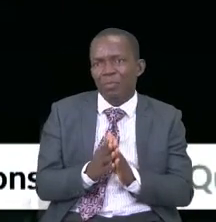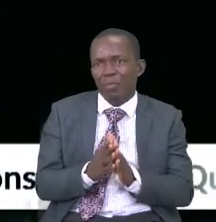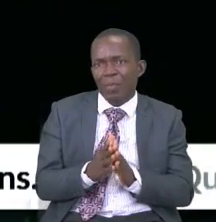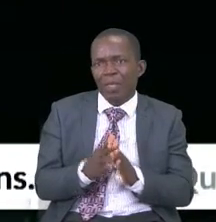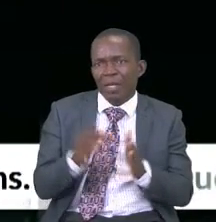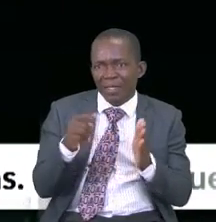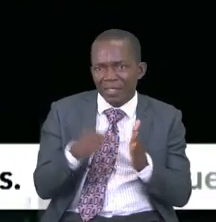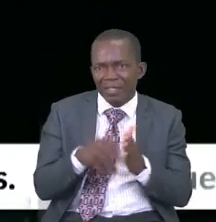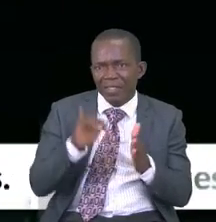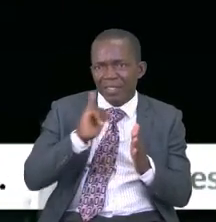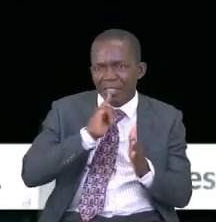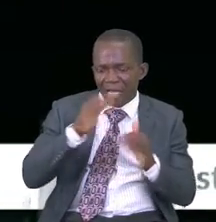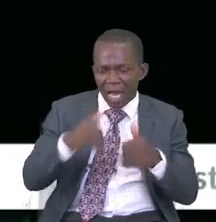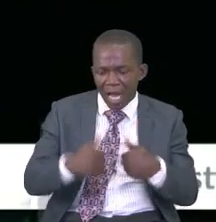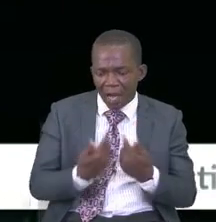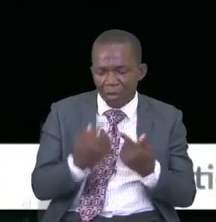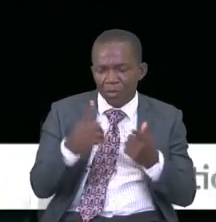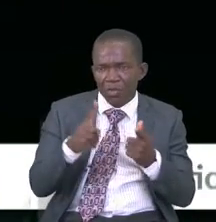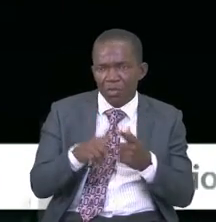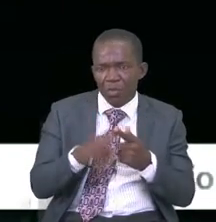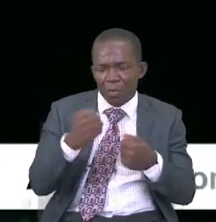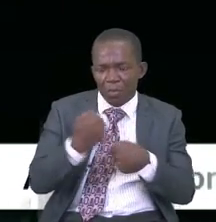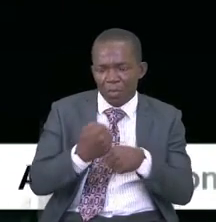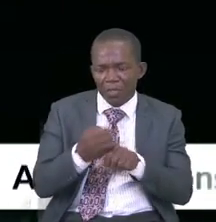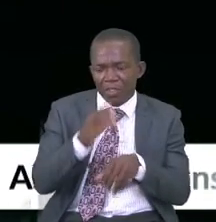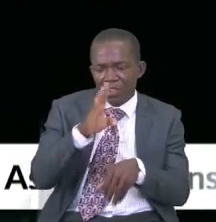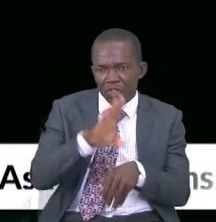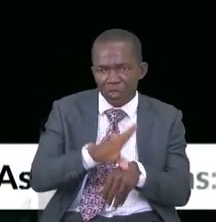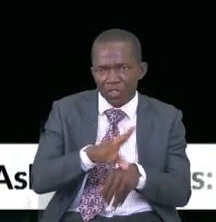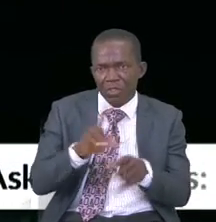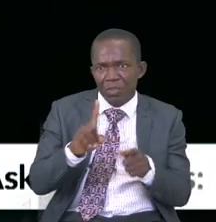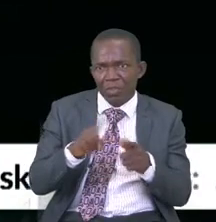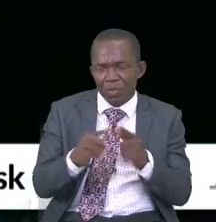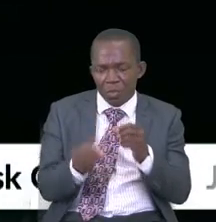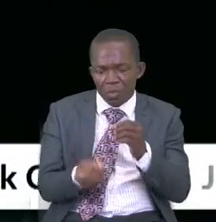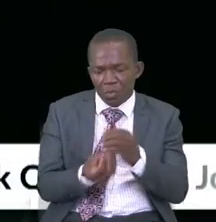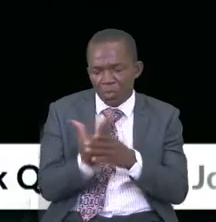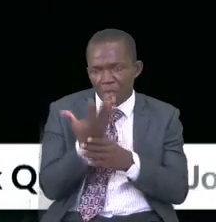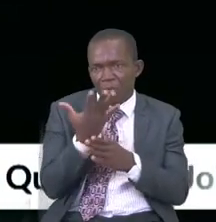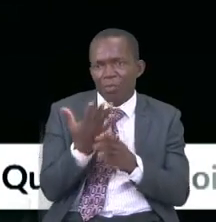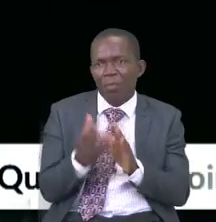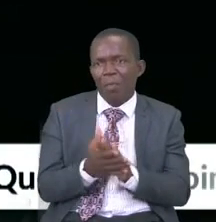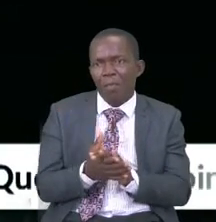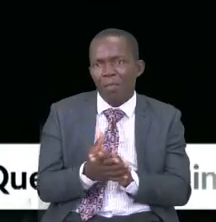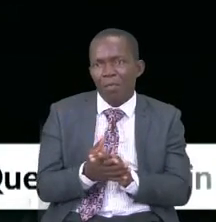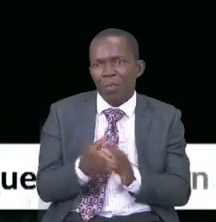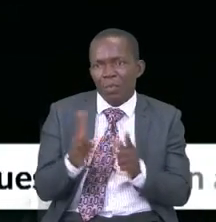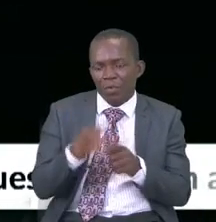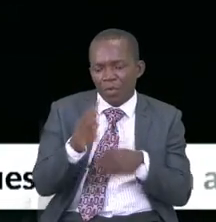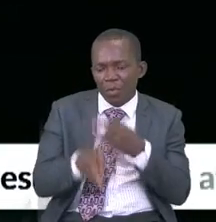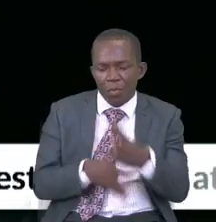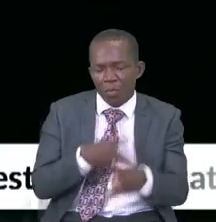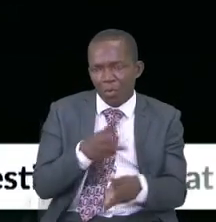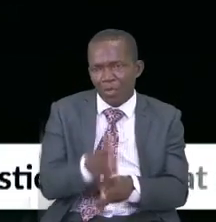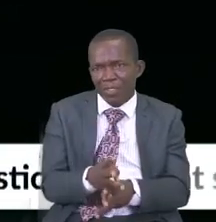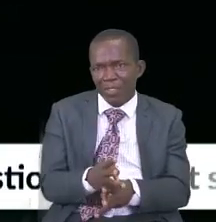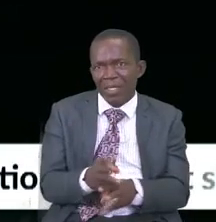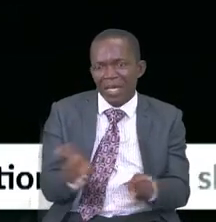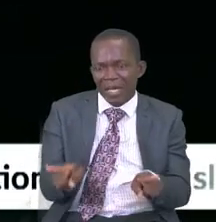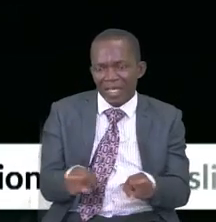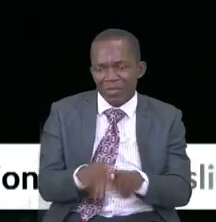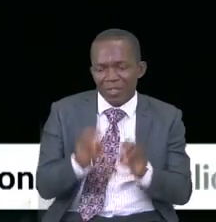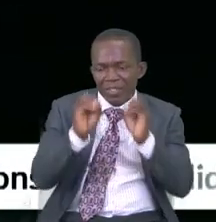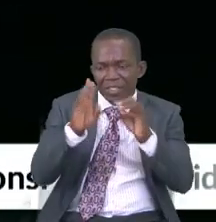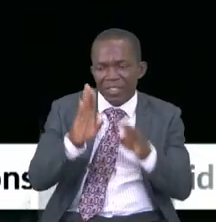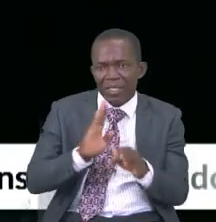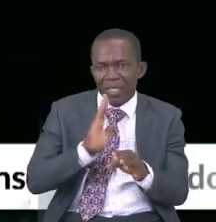this is how the church in Antioch went forth into the world. As we're teaching our